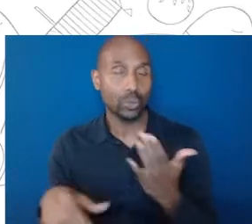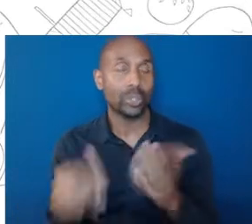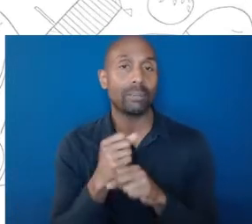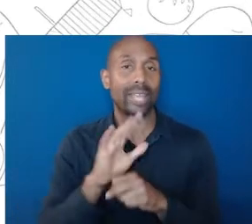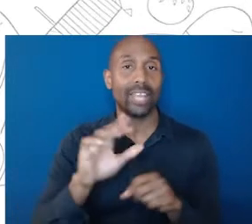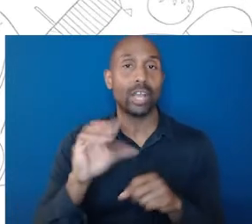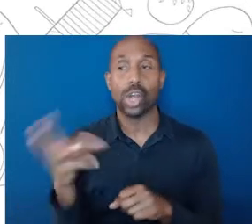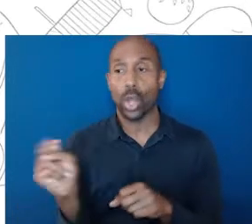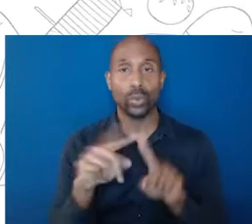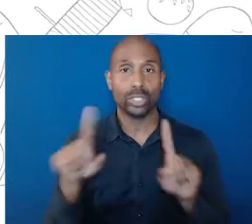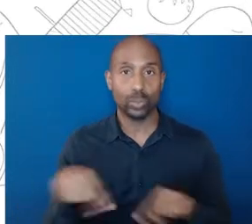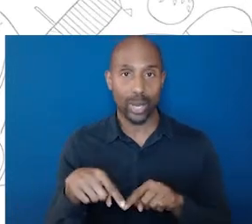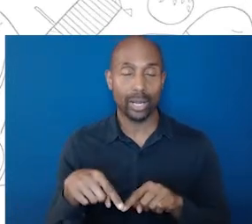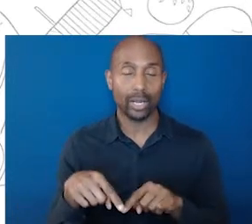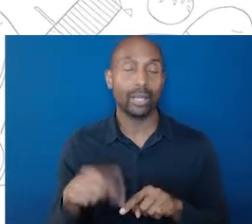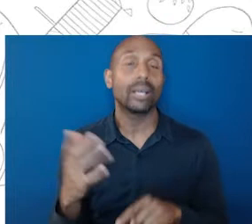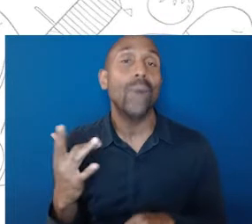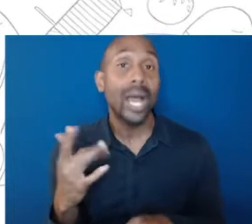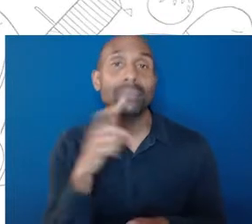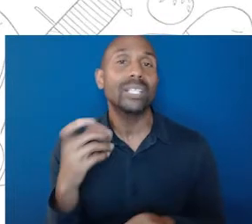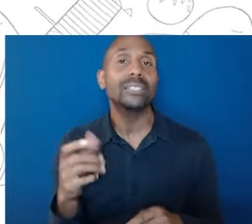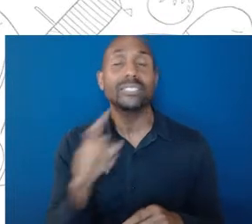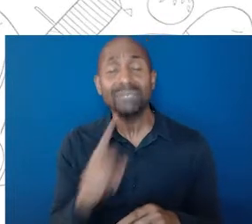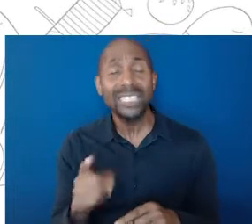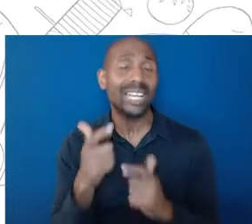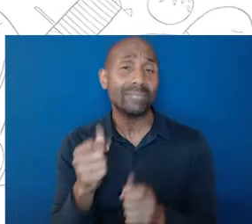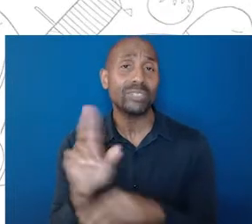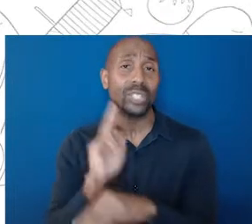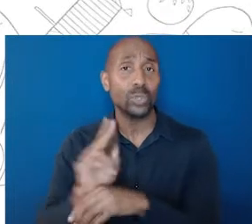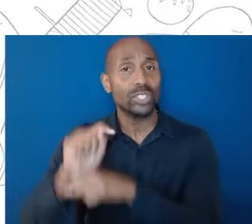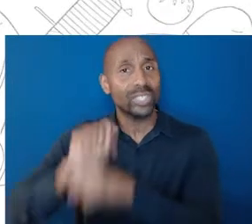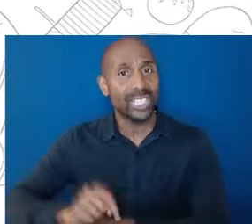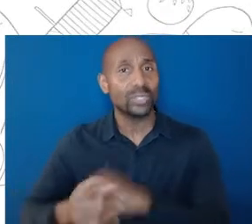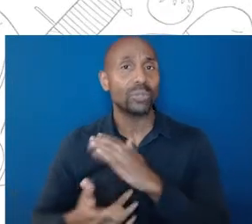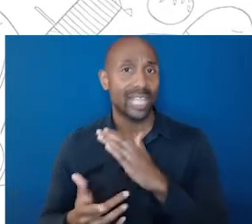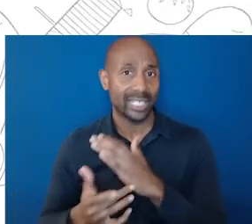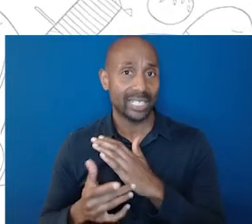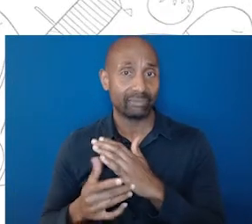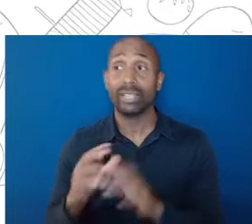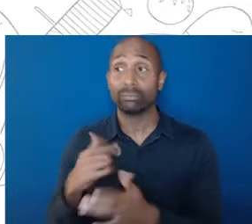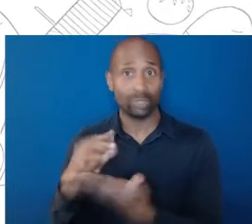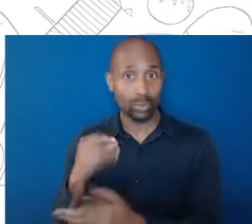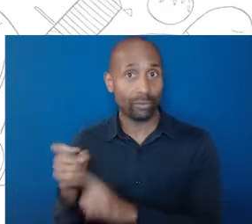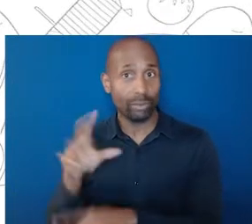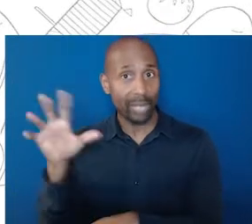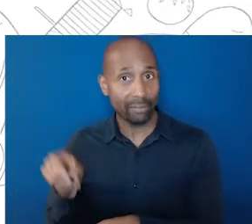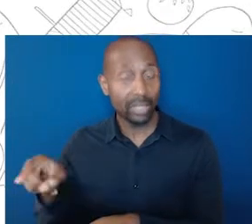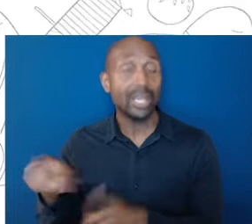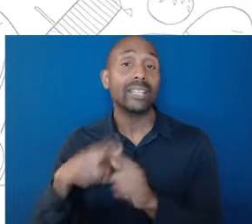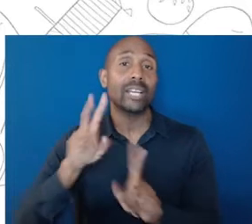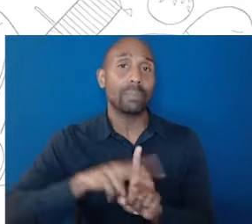is because I'm very interested in using these traditional techniques that I learned in Africa and applying them